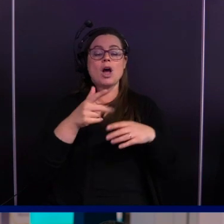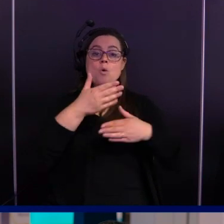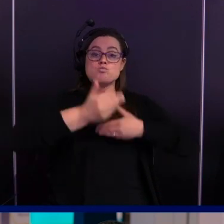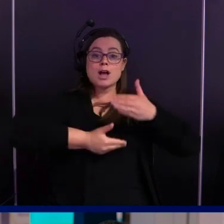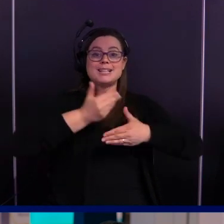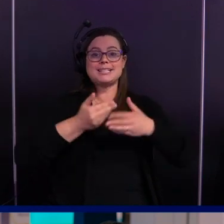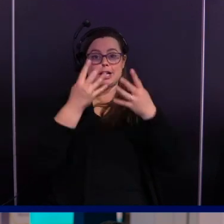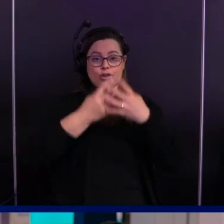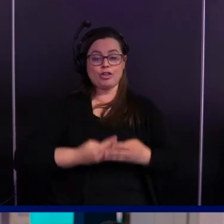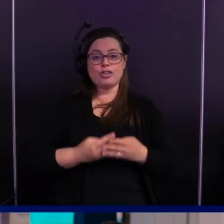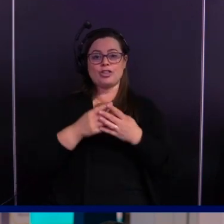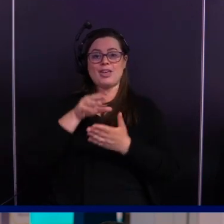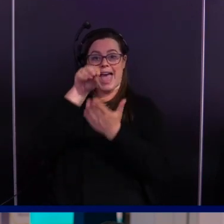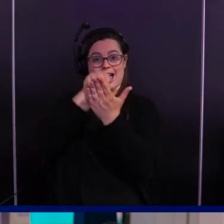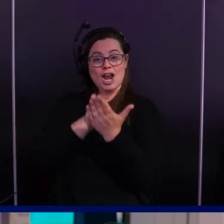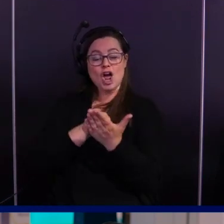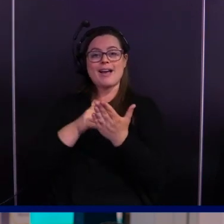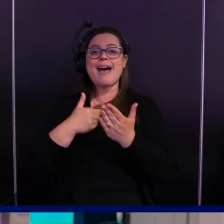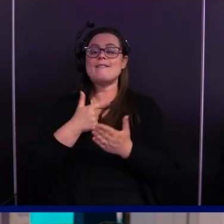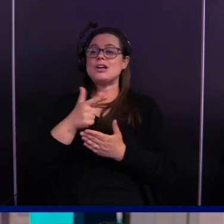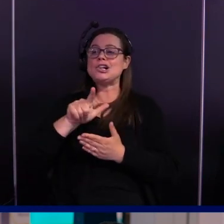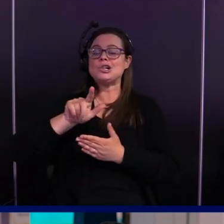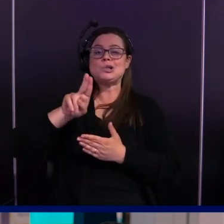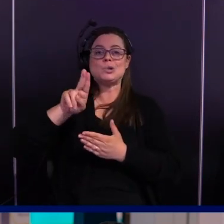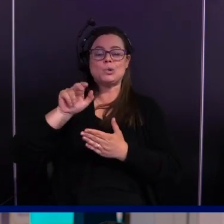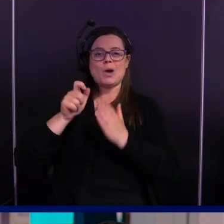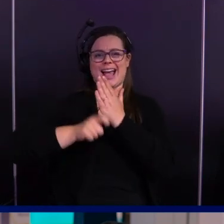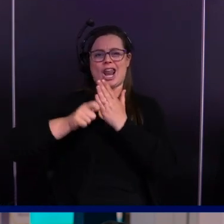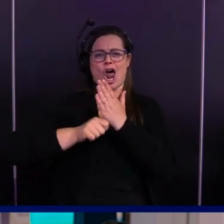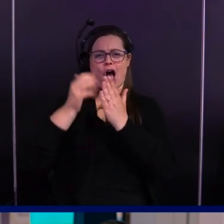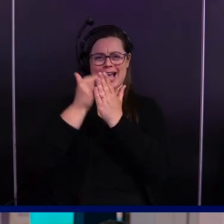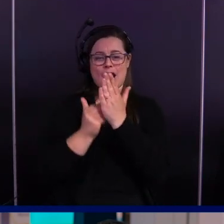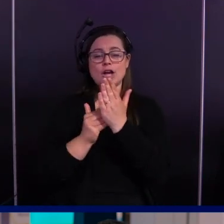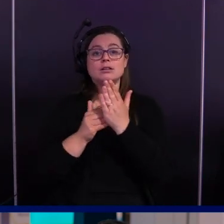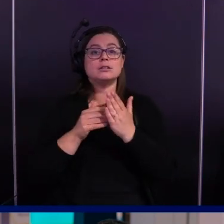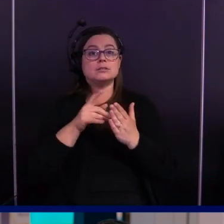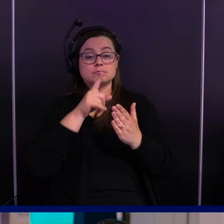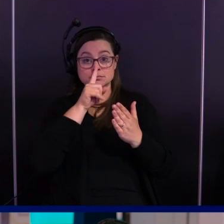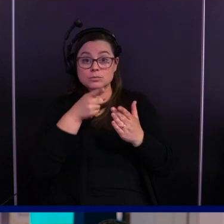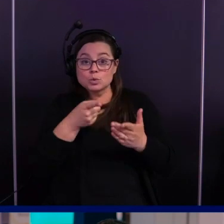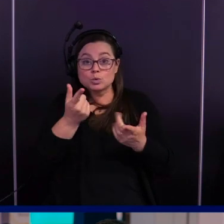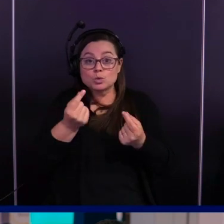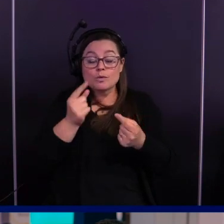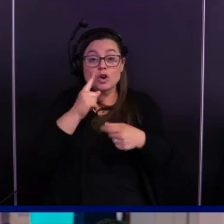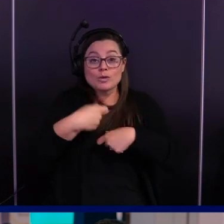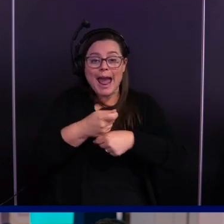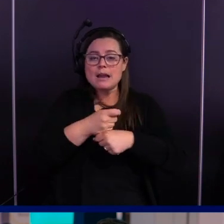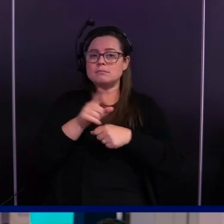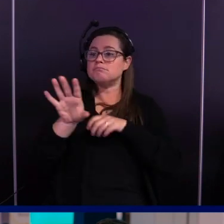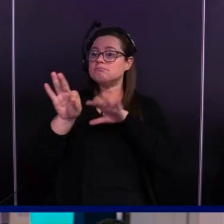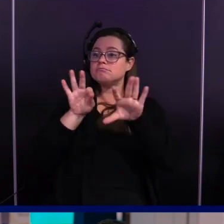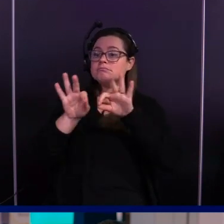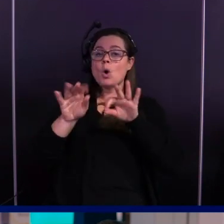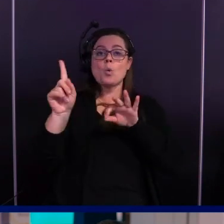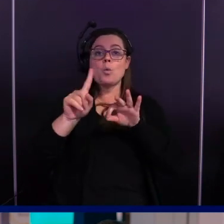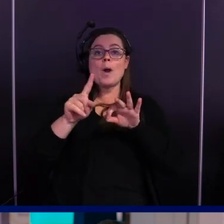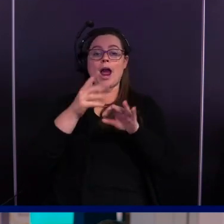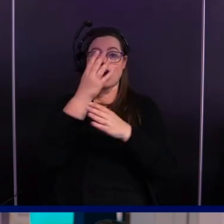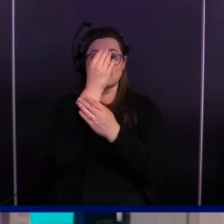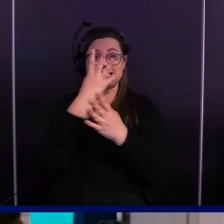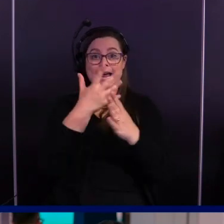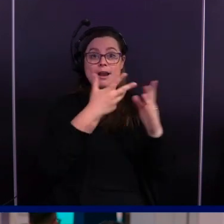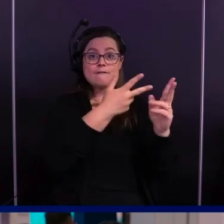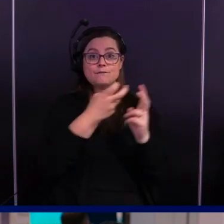something called Glue Data Catalog. You don't need to create any data catalog. Just you select what are the sources you want to bring the security